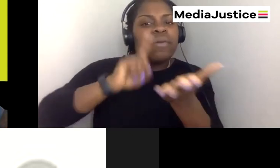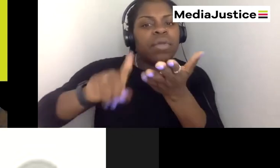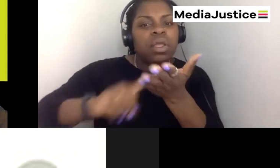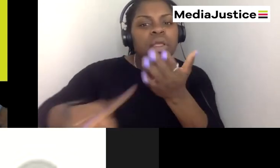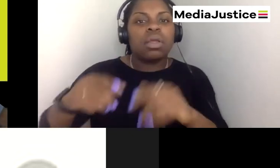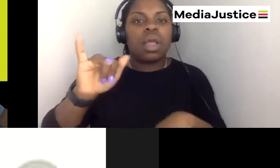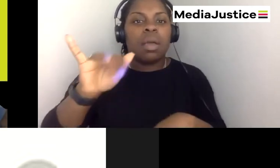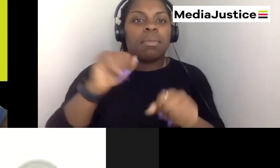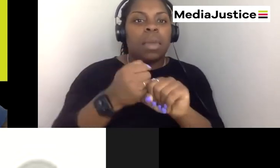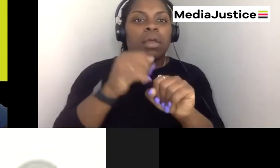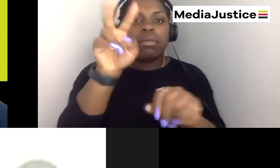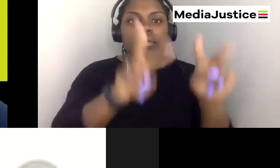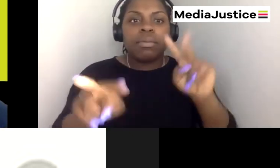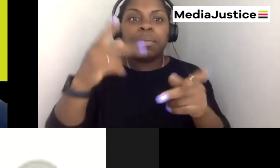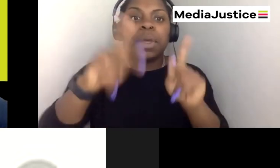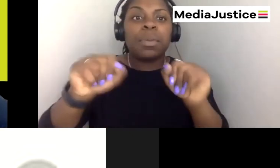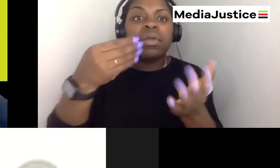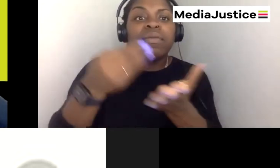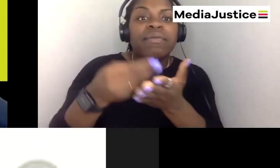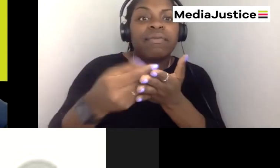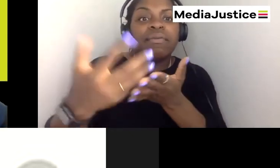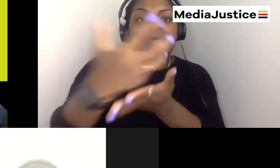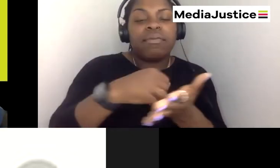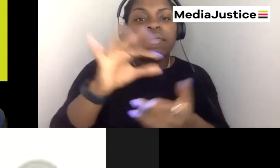folks' funds